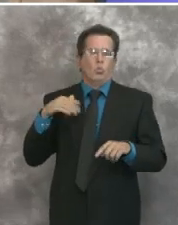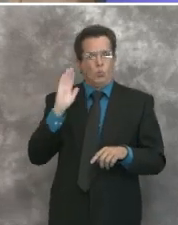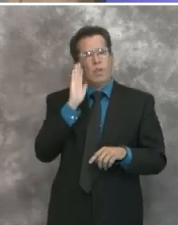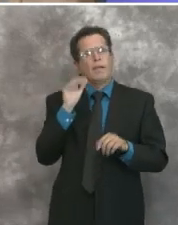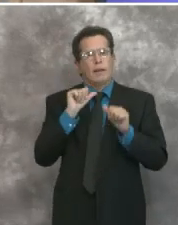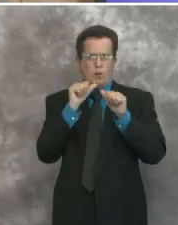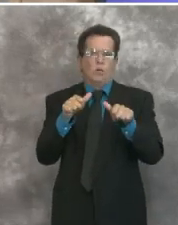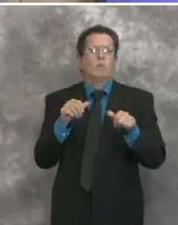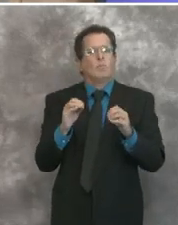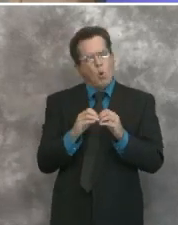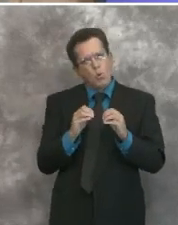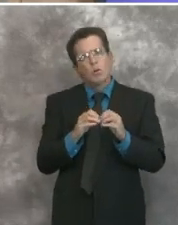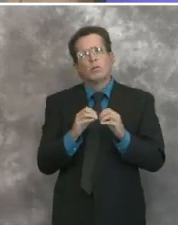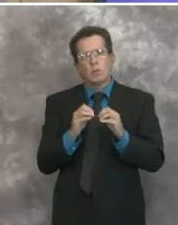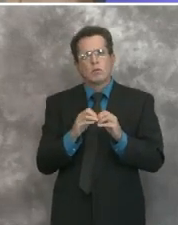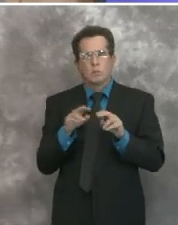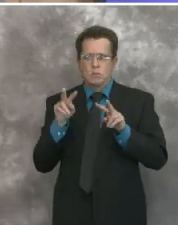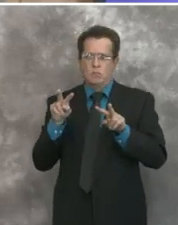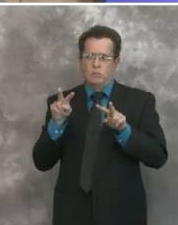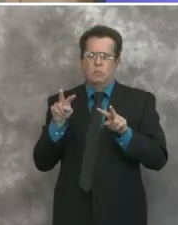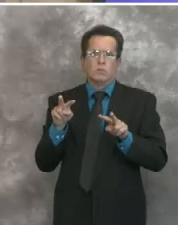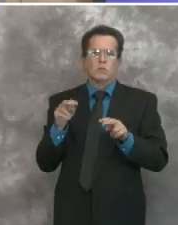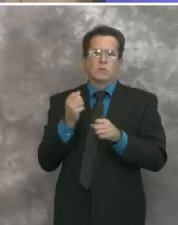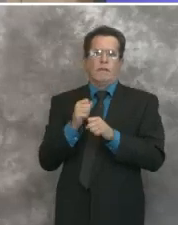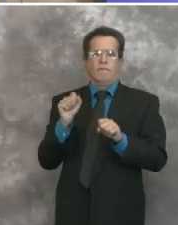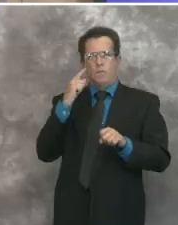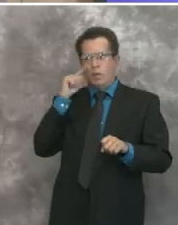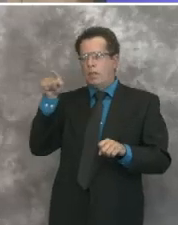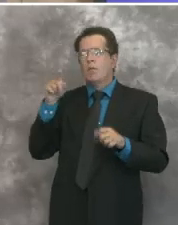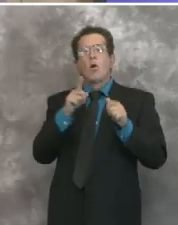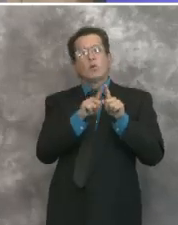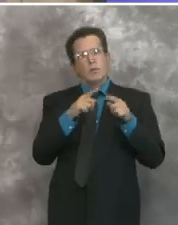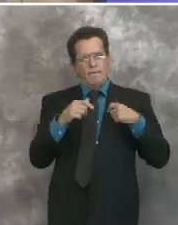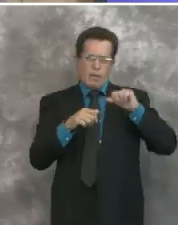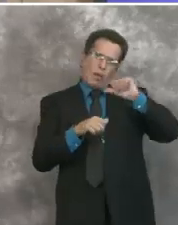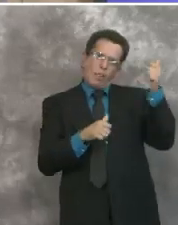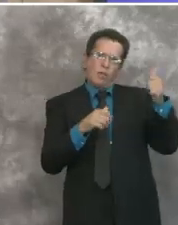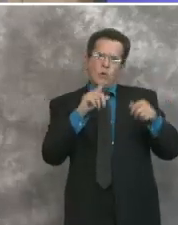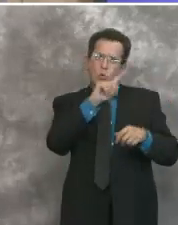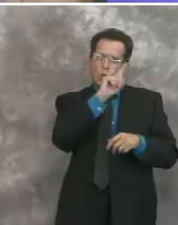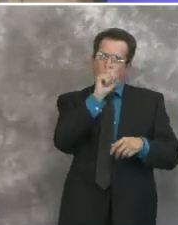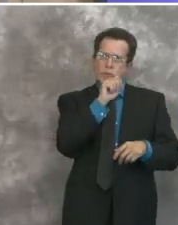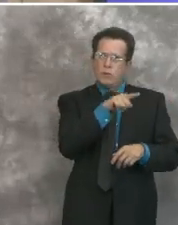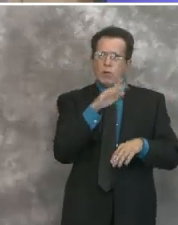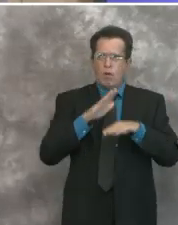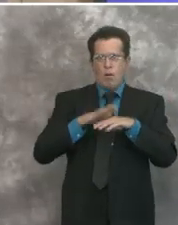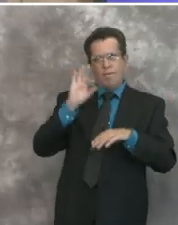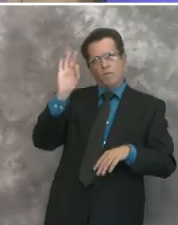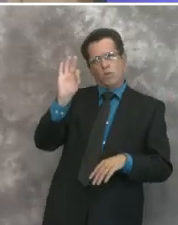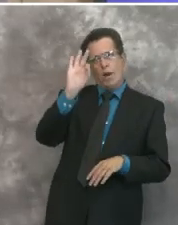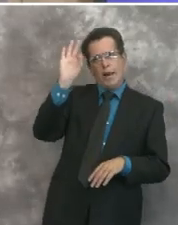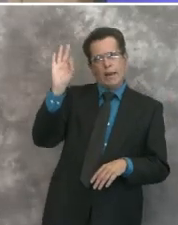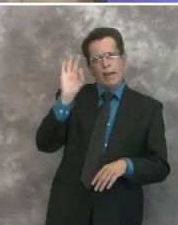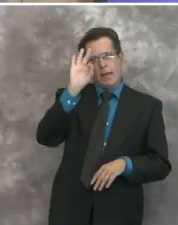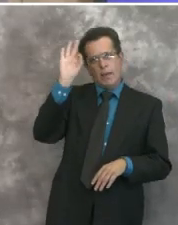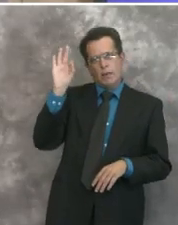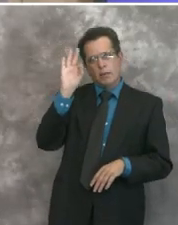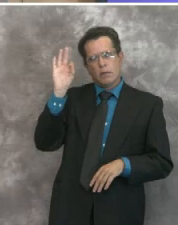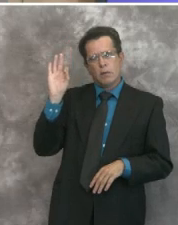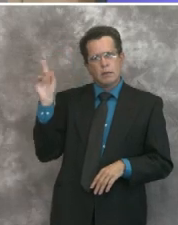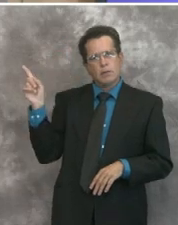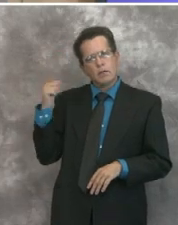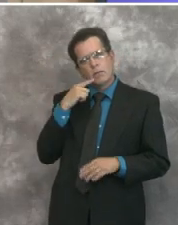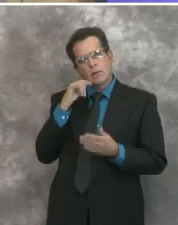Okay, thank you. And then just one additional question. On Friday, SEIU Local 221 announced that it had